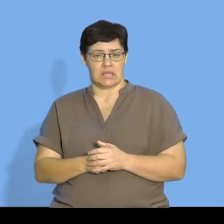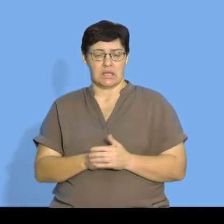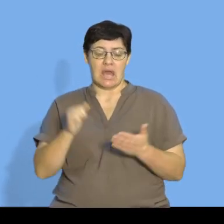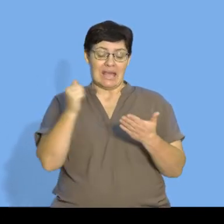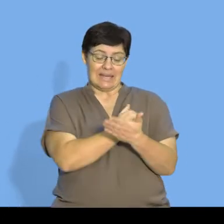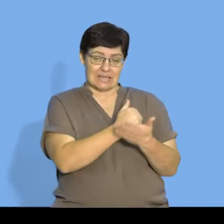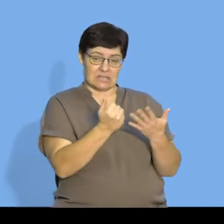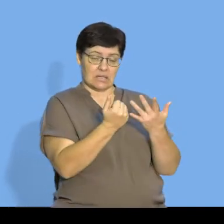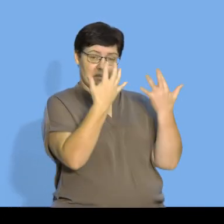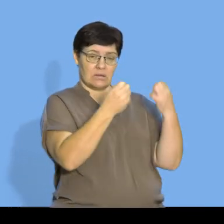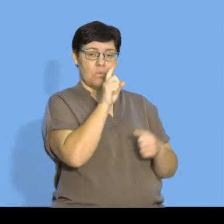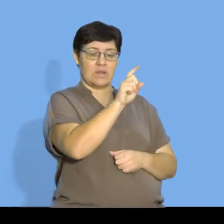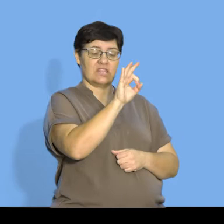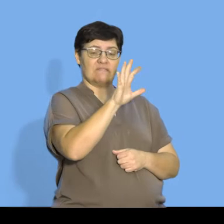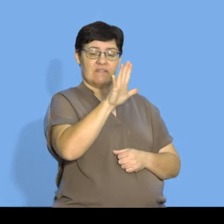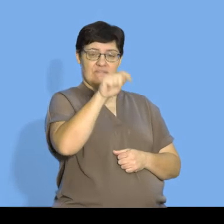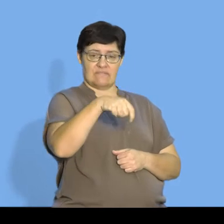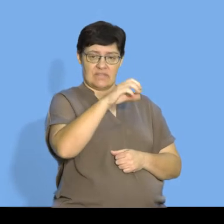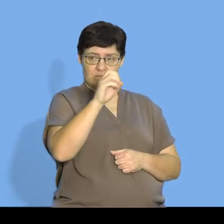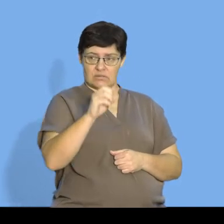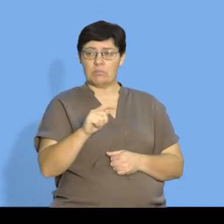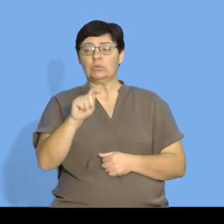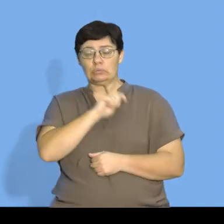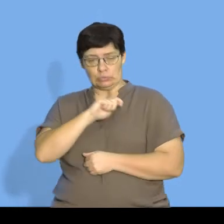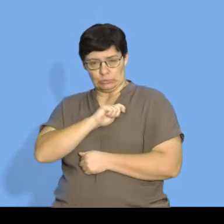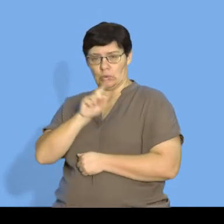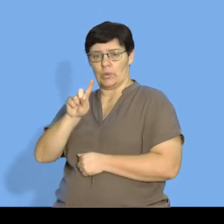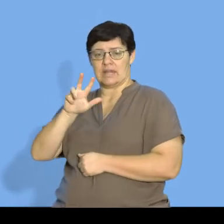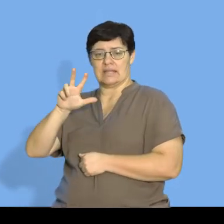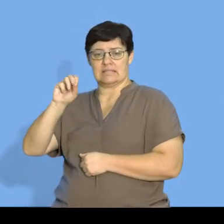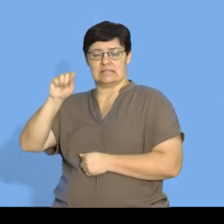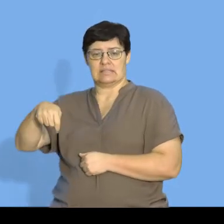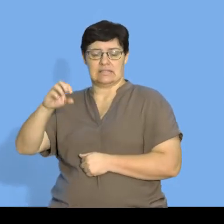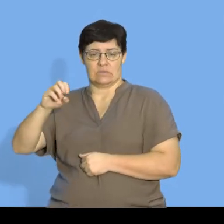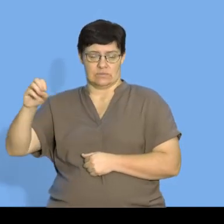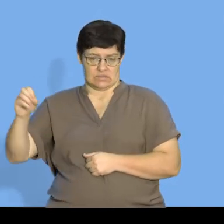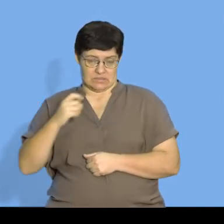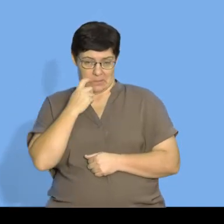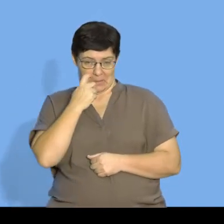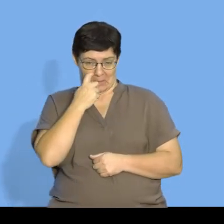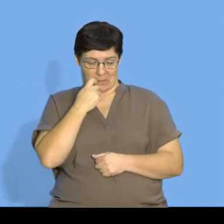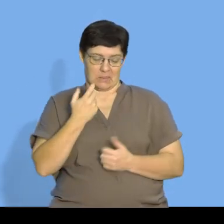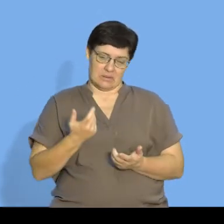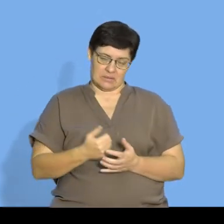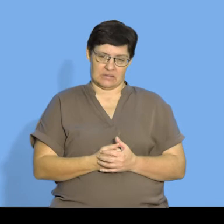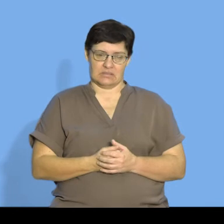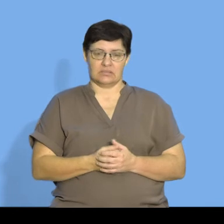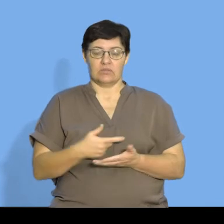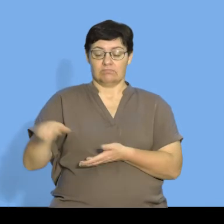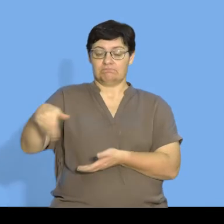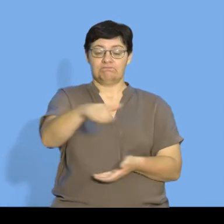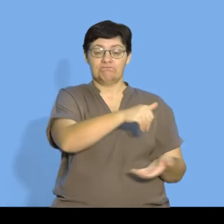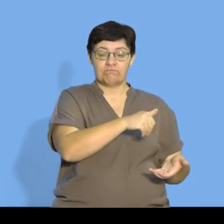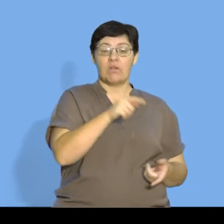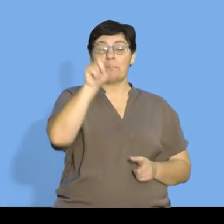Your credit sales, you budgeted 135,000, but your actual was 180,000, right?